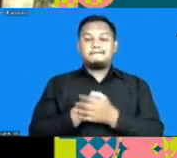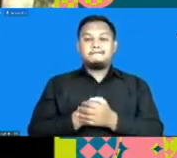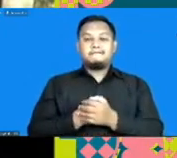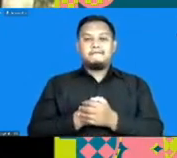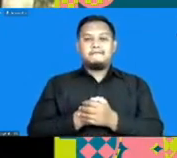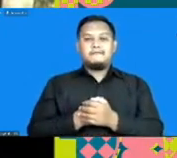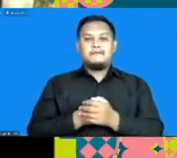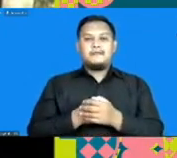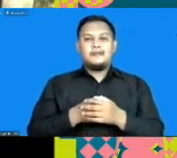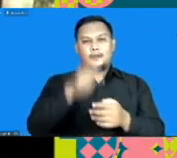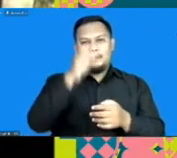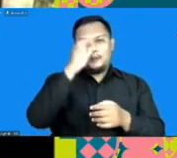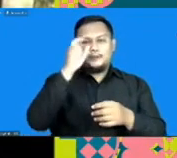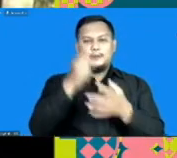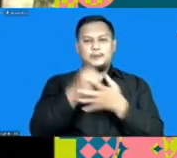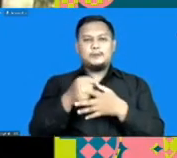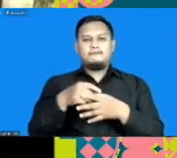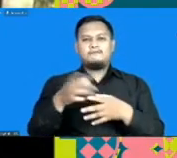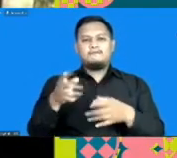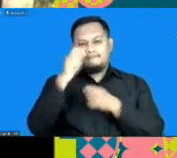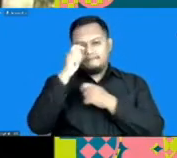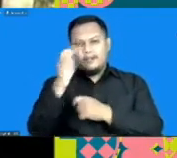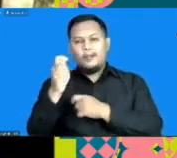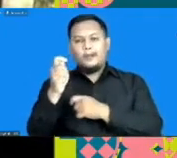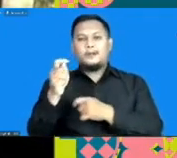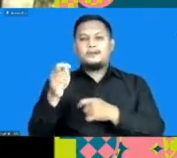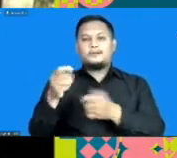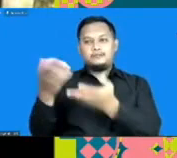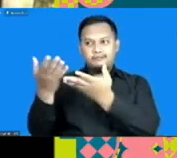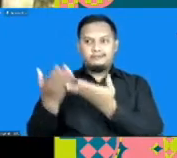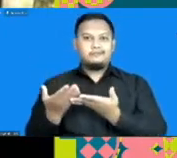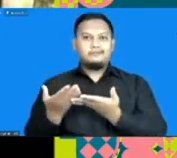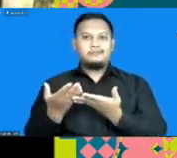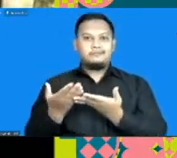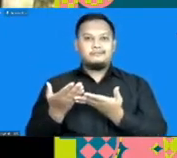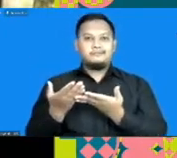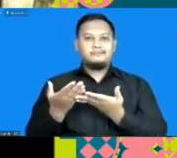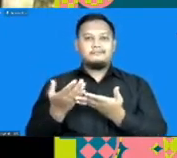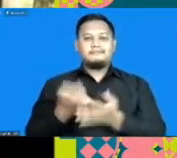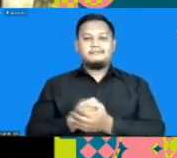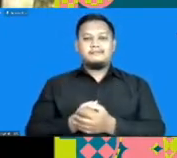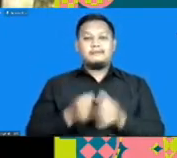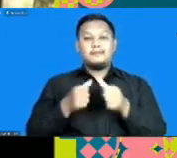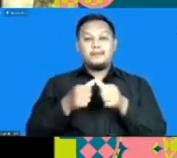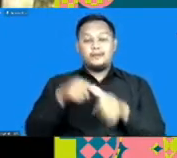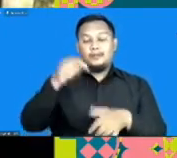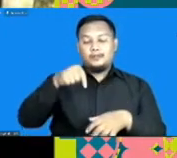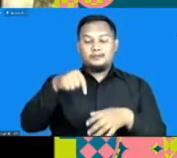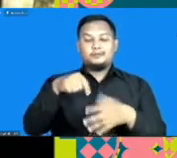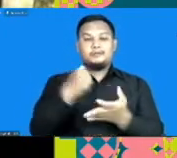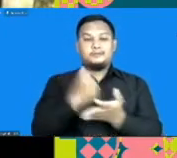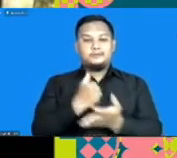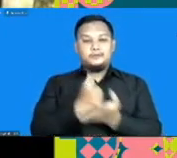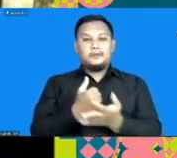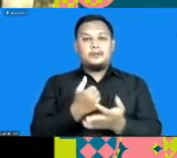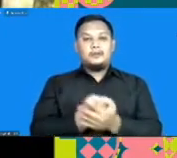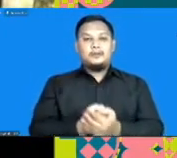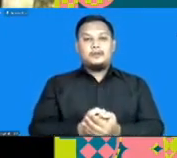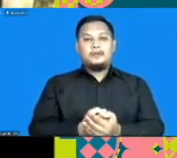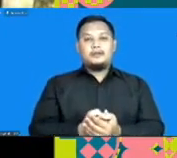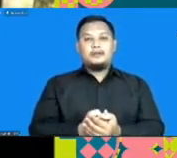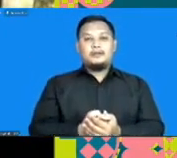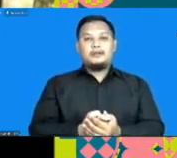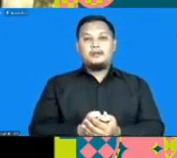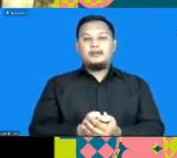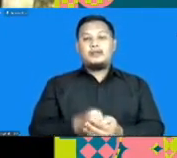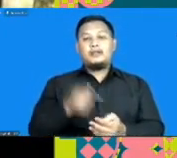is need to go to the full team of V20, especially the founding circle. I'm going to have you speak into the mic.